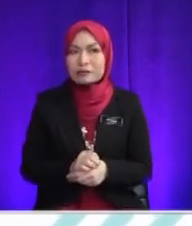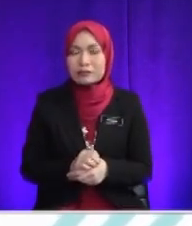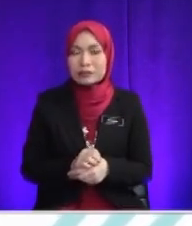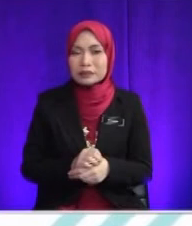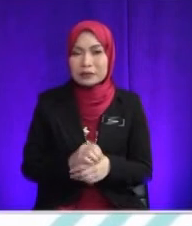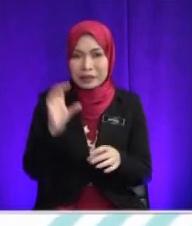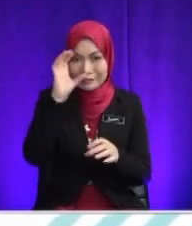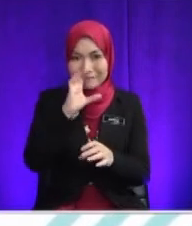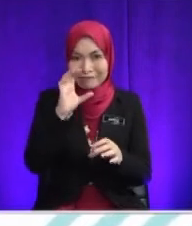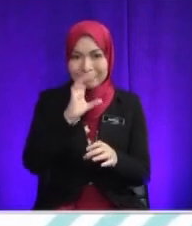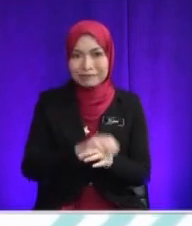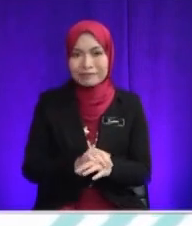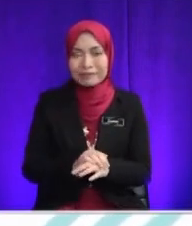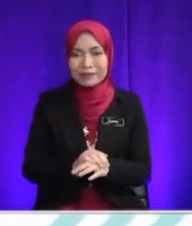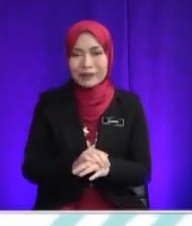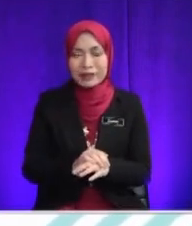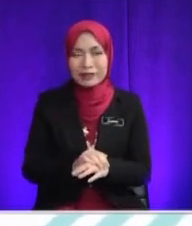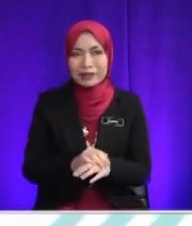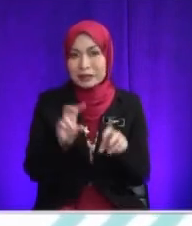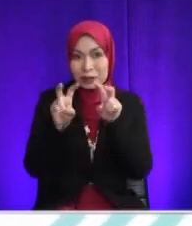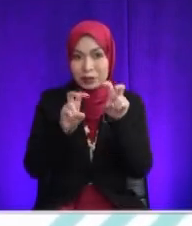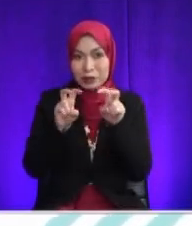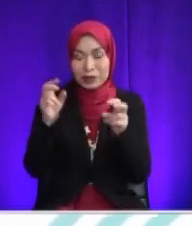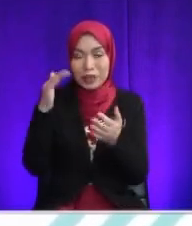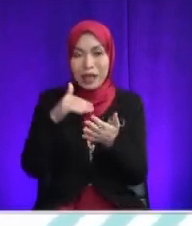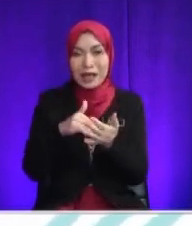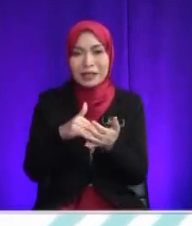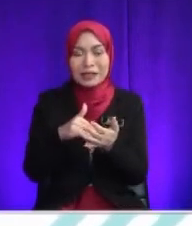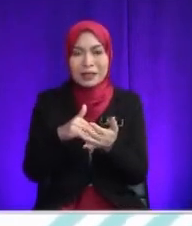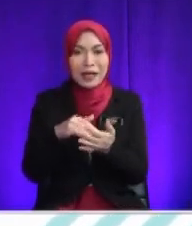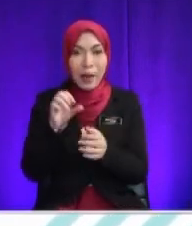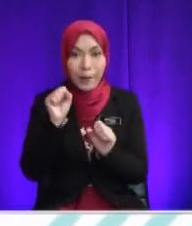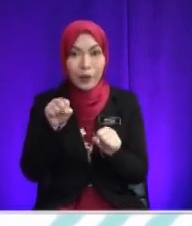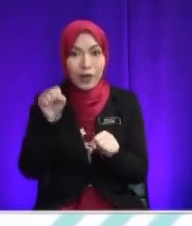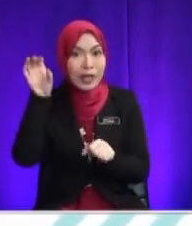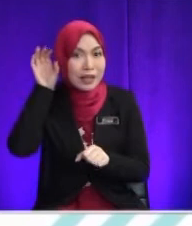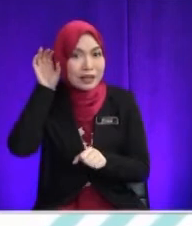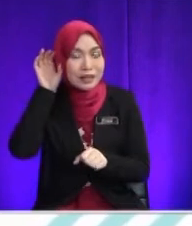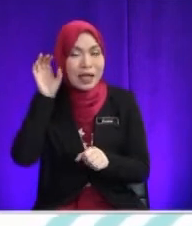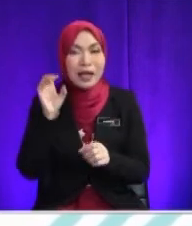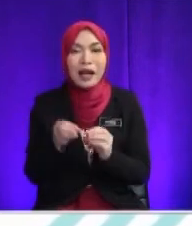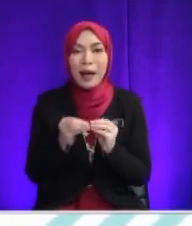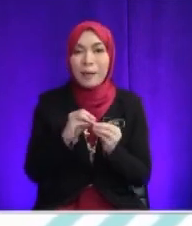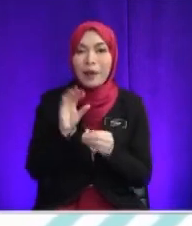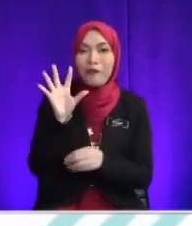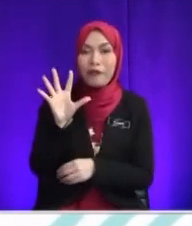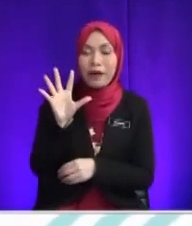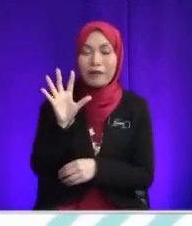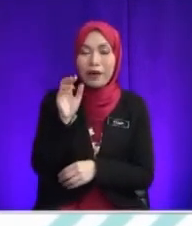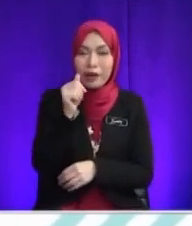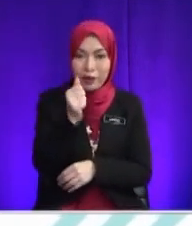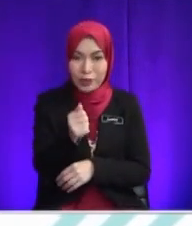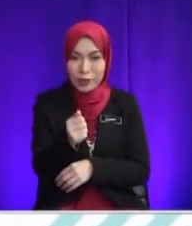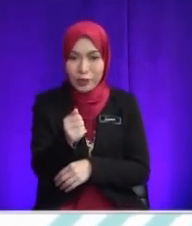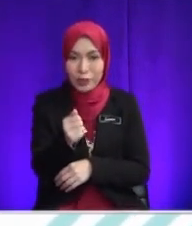A first. And why don't we hear our second listening to double check? Five. You hear an old